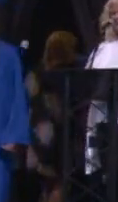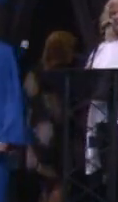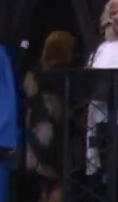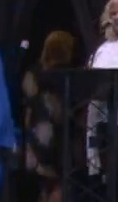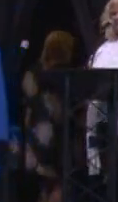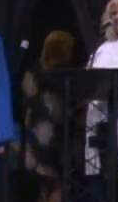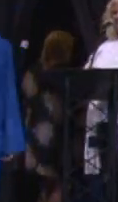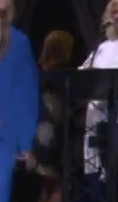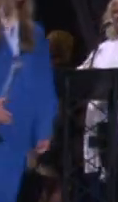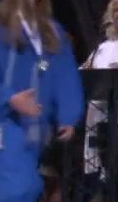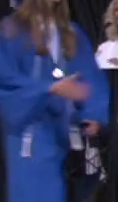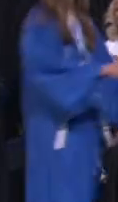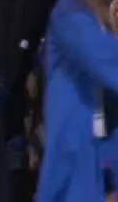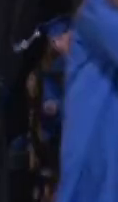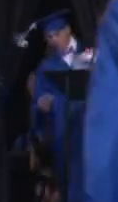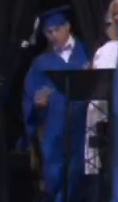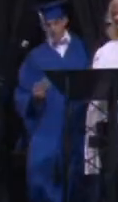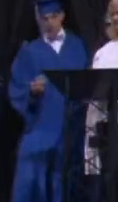Kira Voldenall.